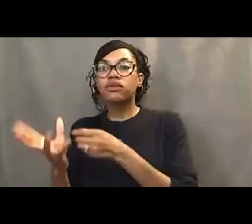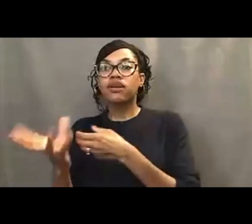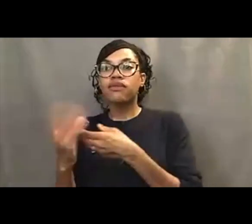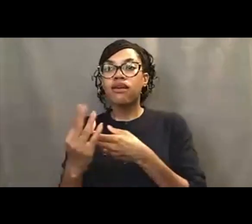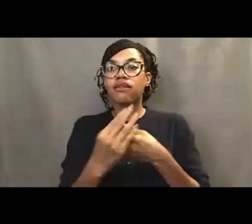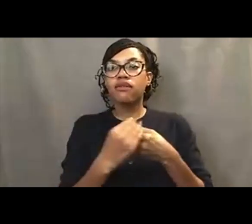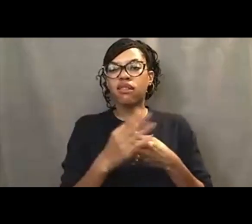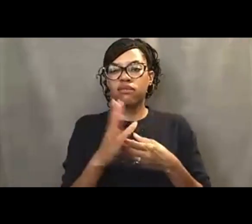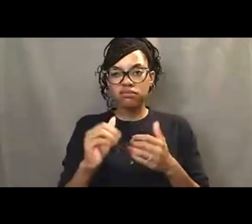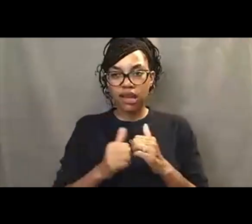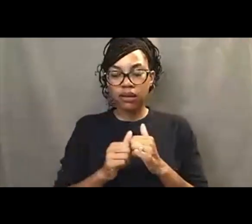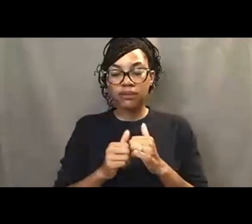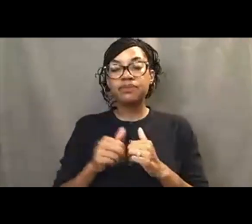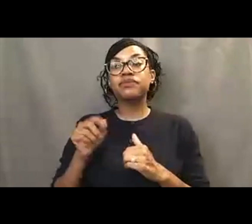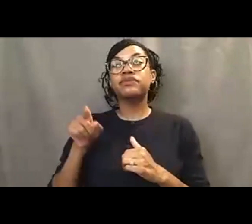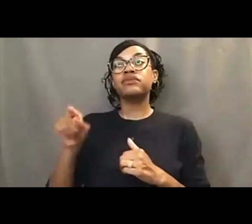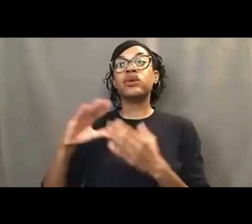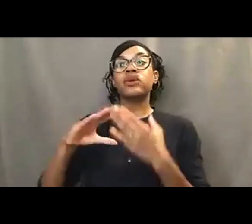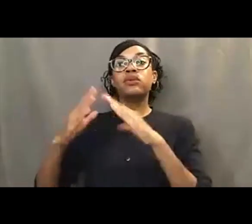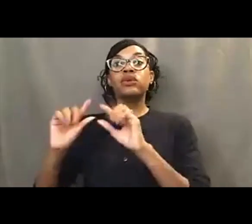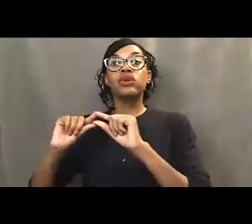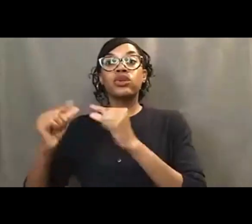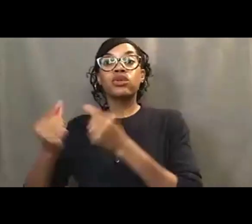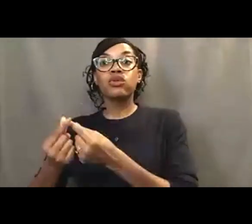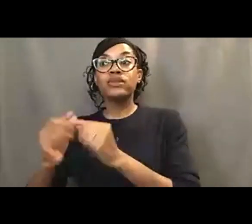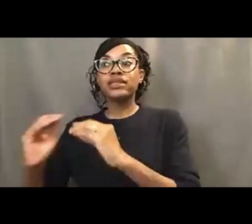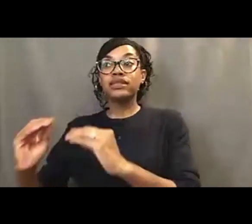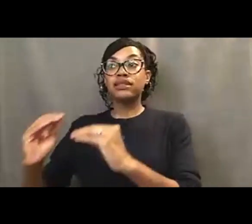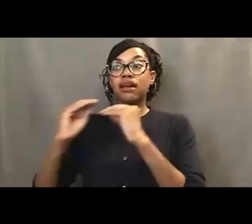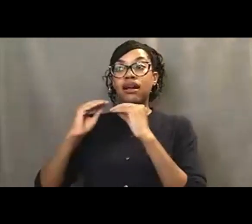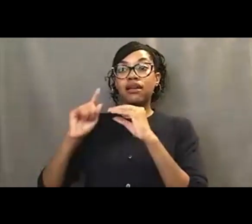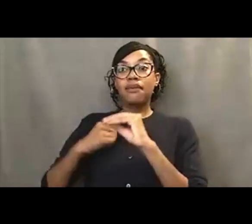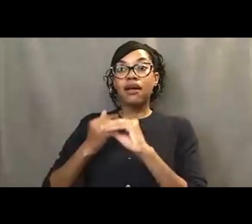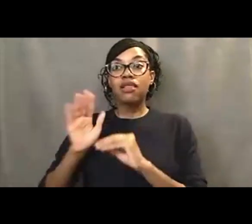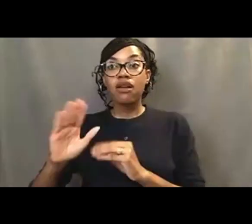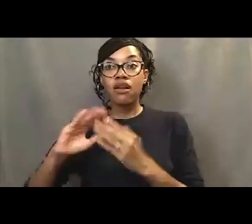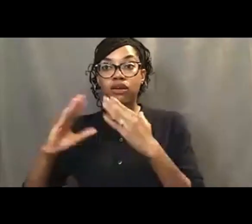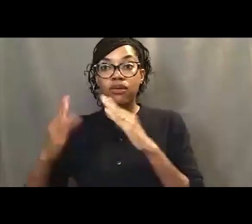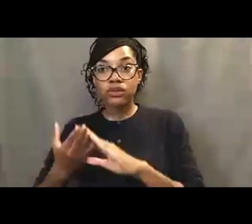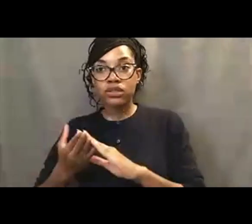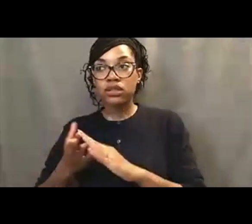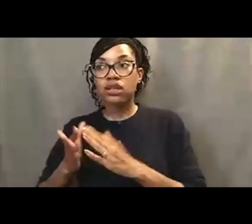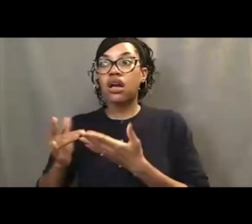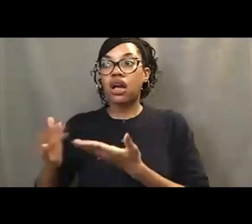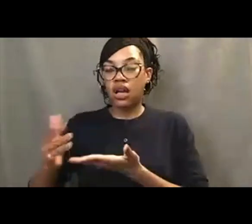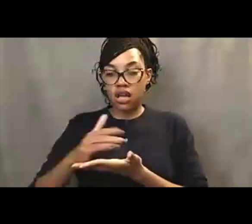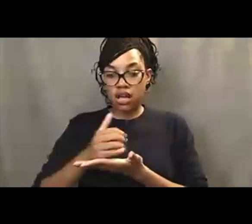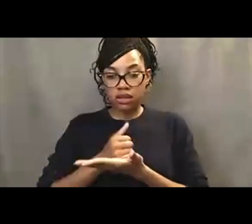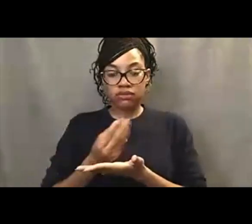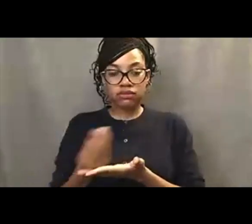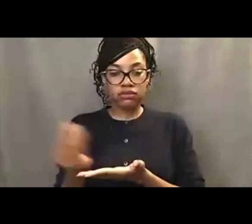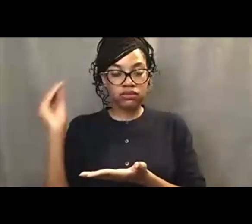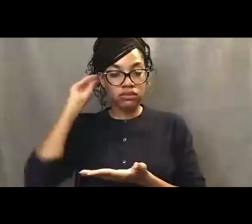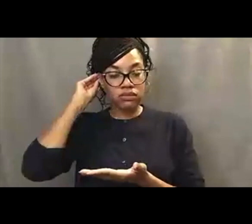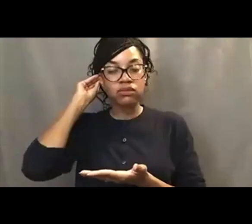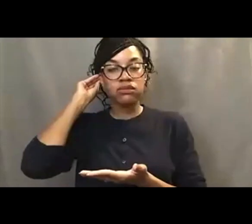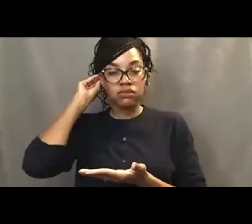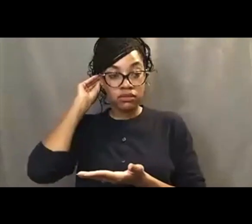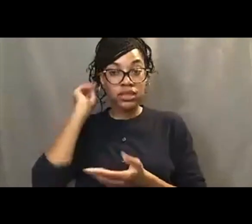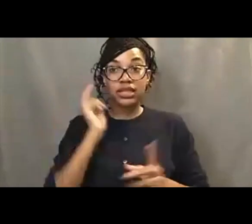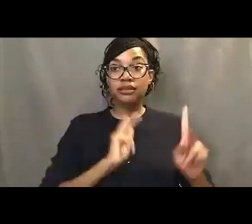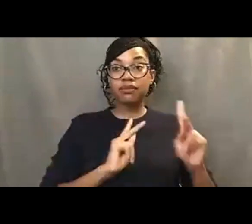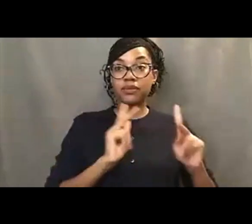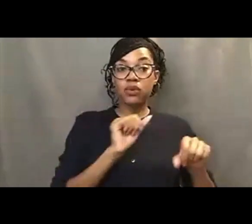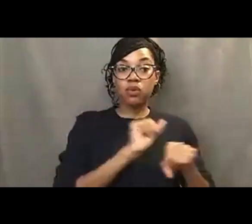in the schools what we need to understand about their communities. And then those of us who work in the schools can